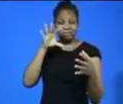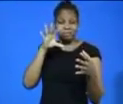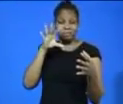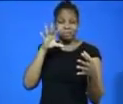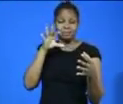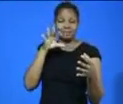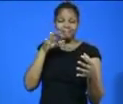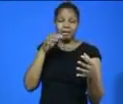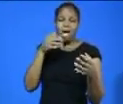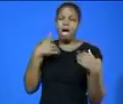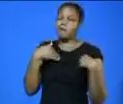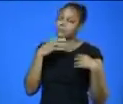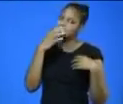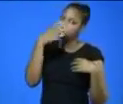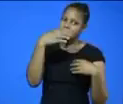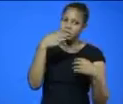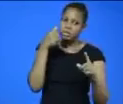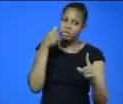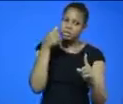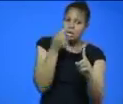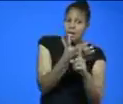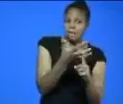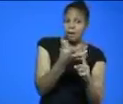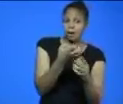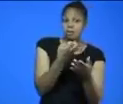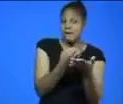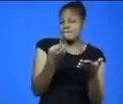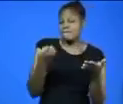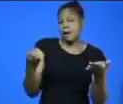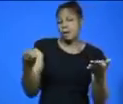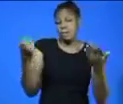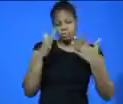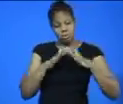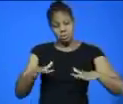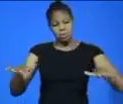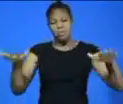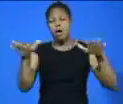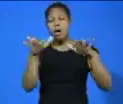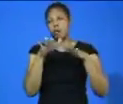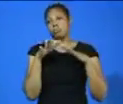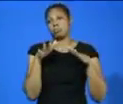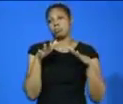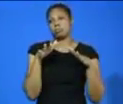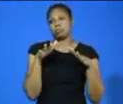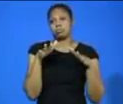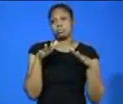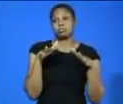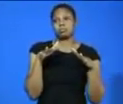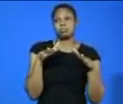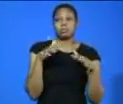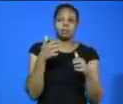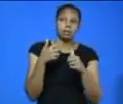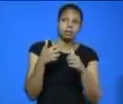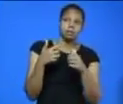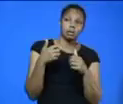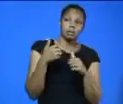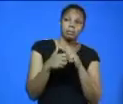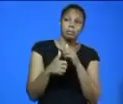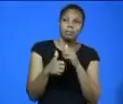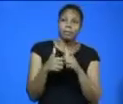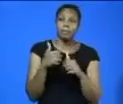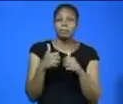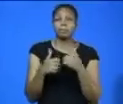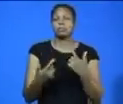serious impact on his environment, on his surroundings, on the issues.